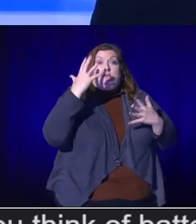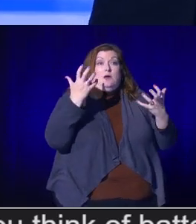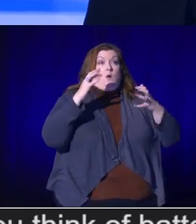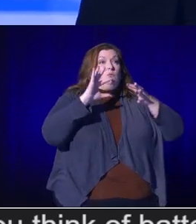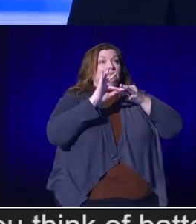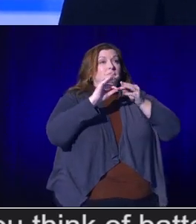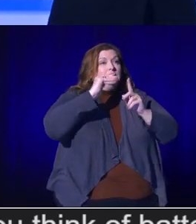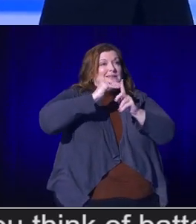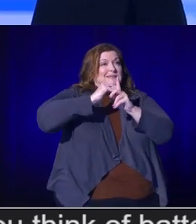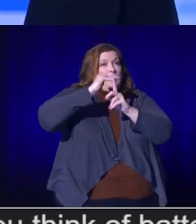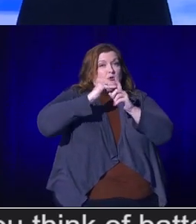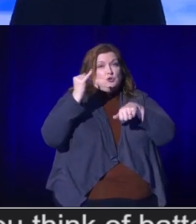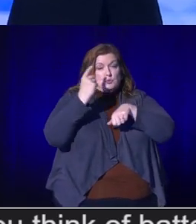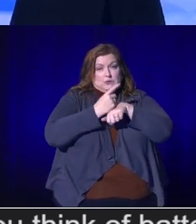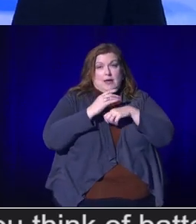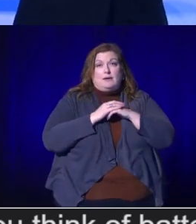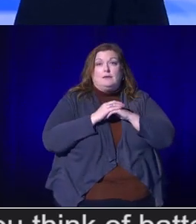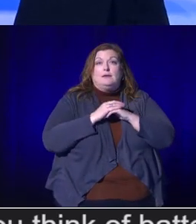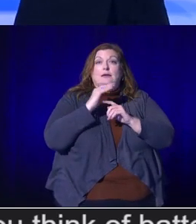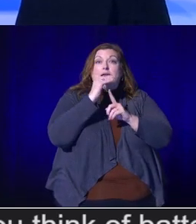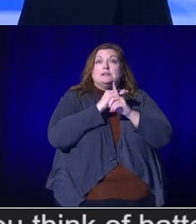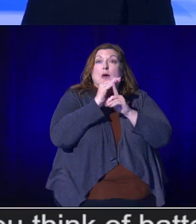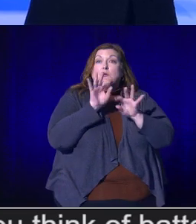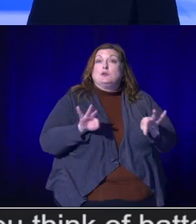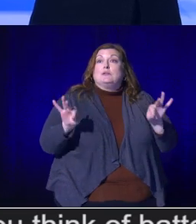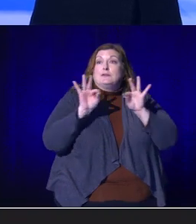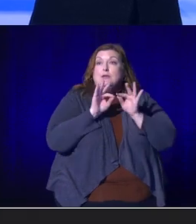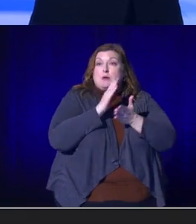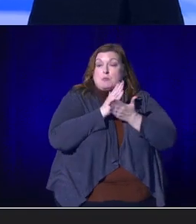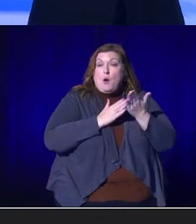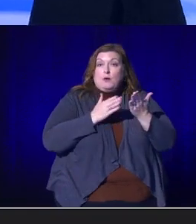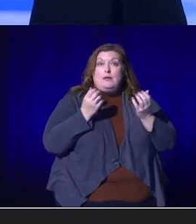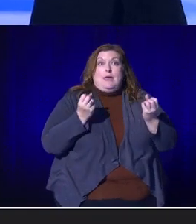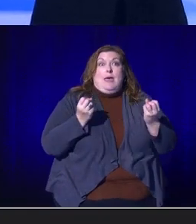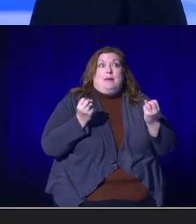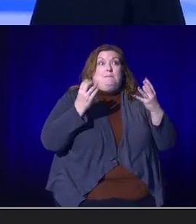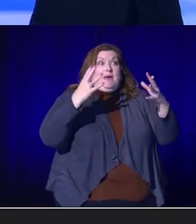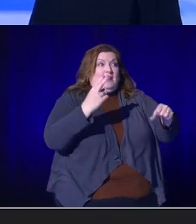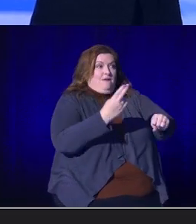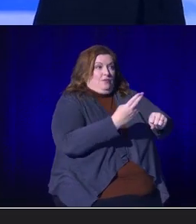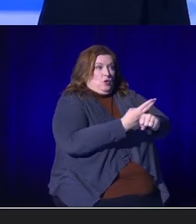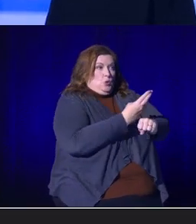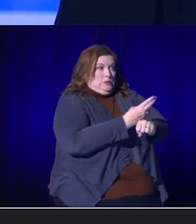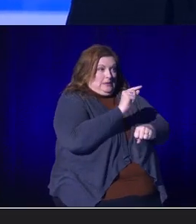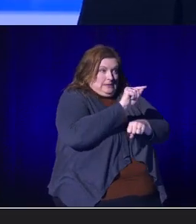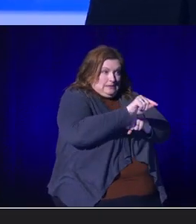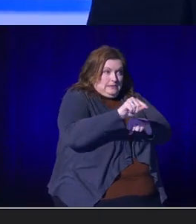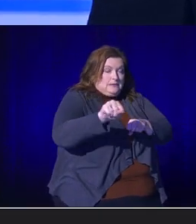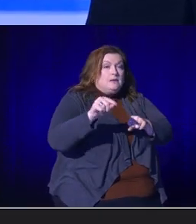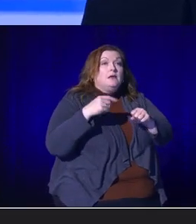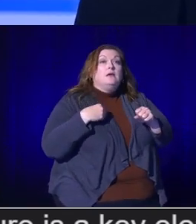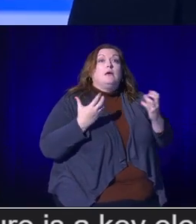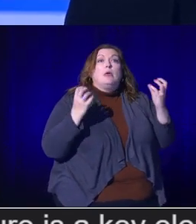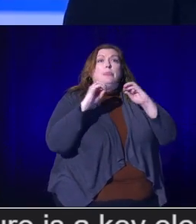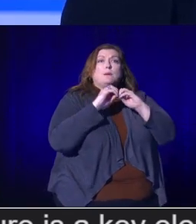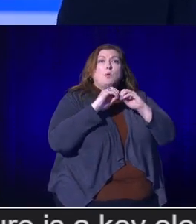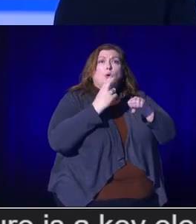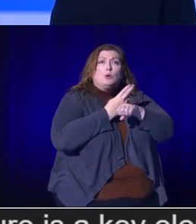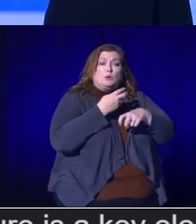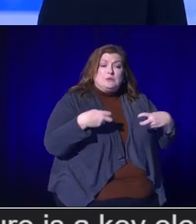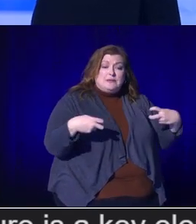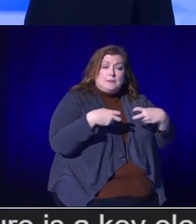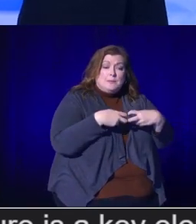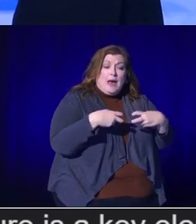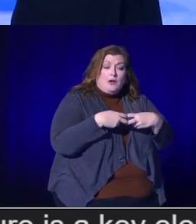about temperature today is that temperature is a key element in many of the governing equations. And more we're using batteries in really extreme